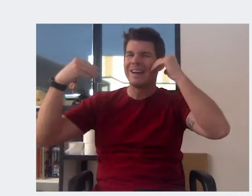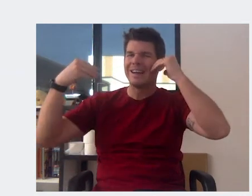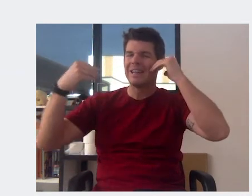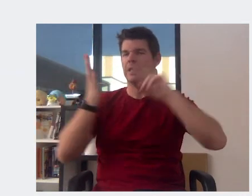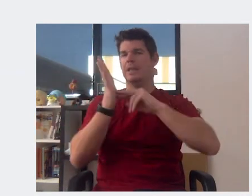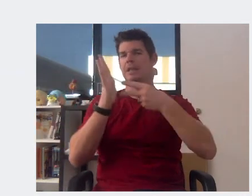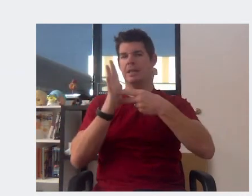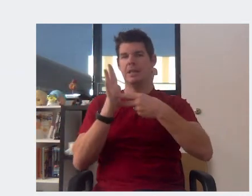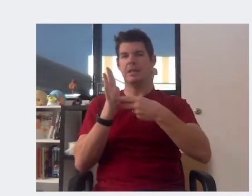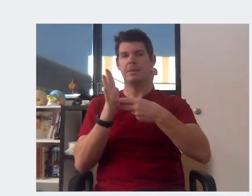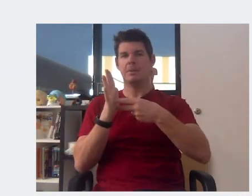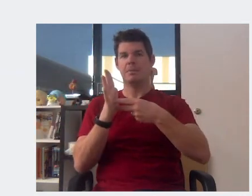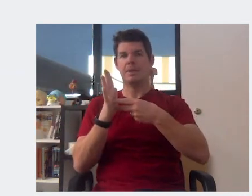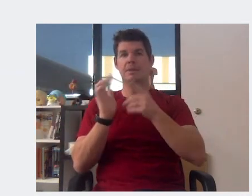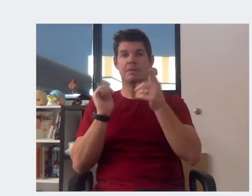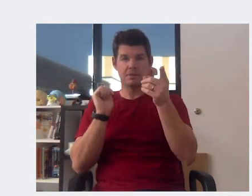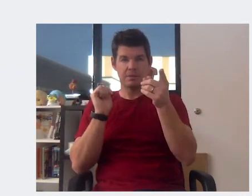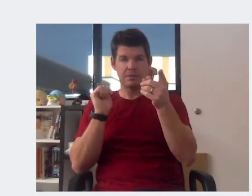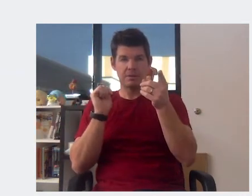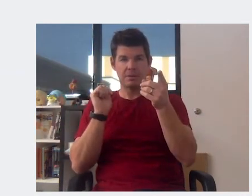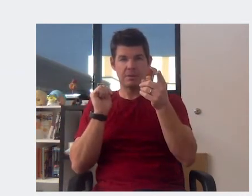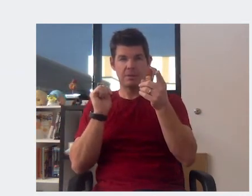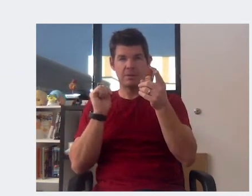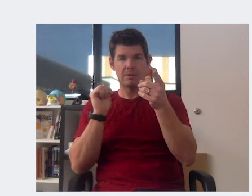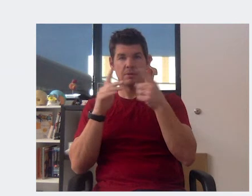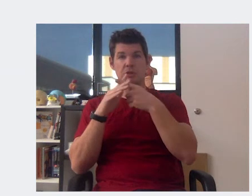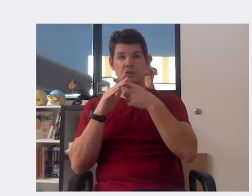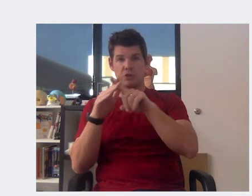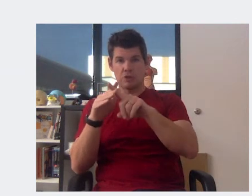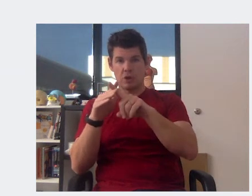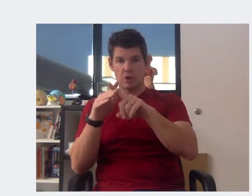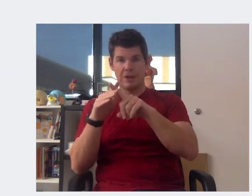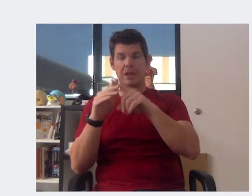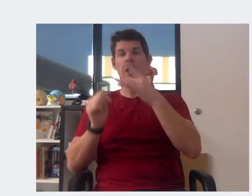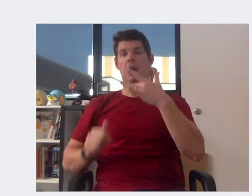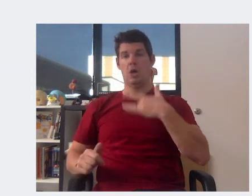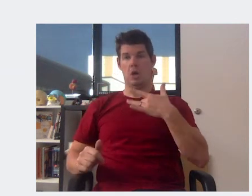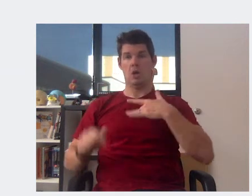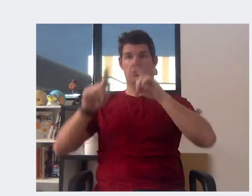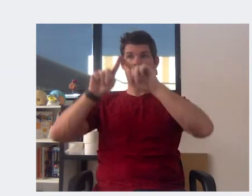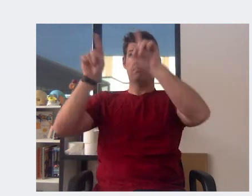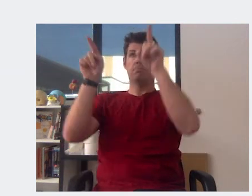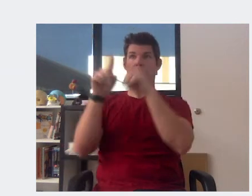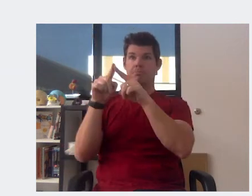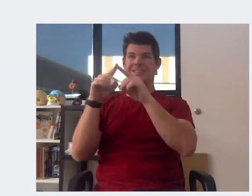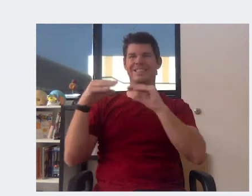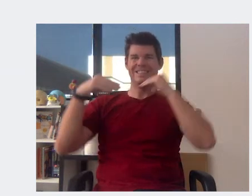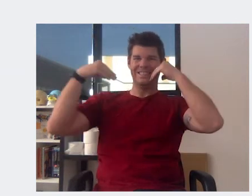But when I'm here in the on start block, well, once it reloads, it should show me, and it'll stay like that.